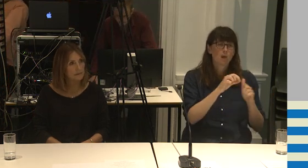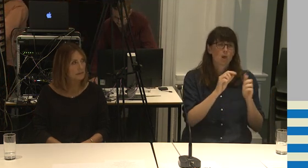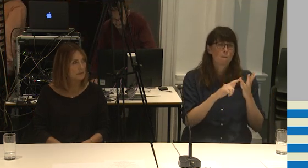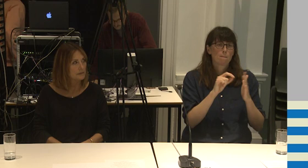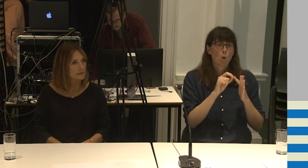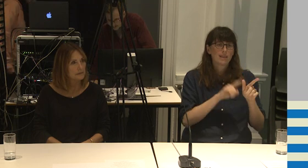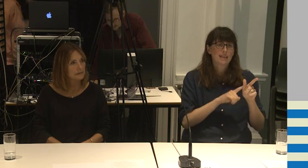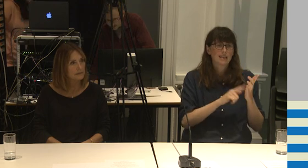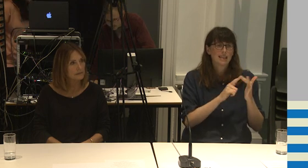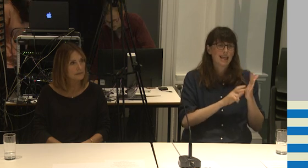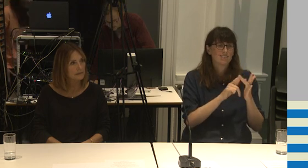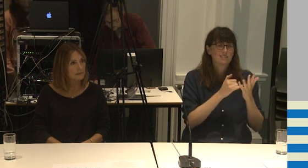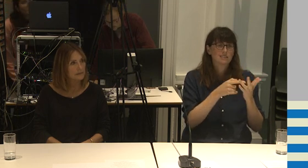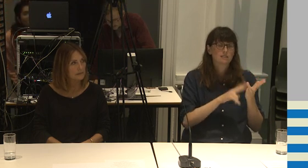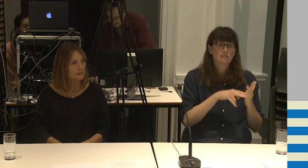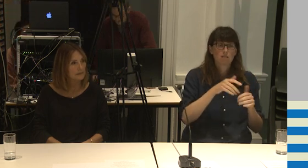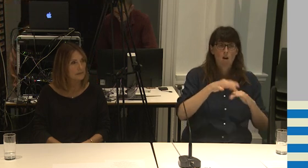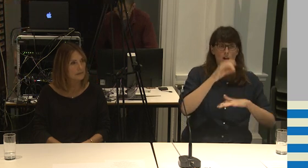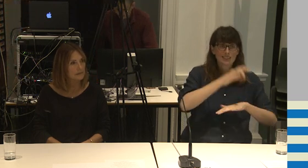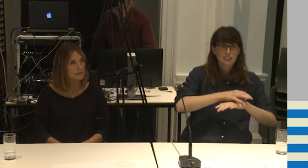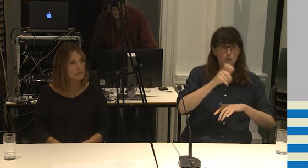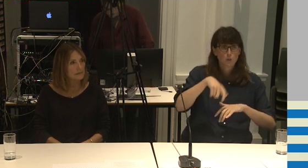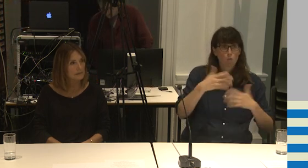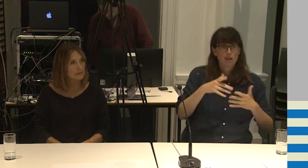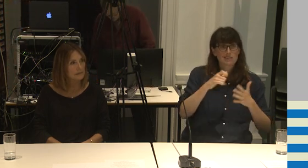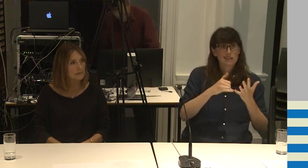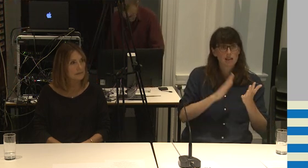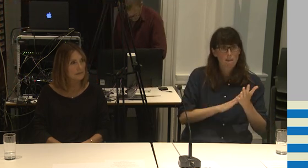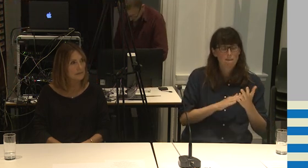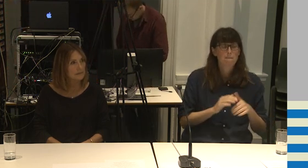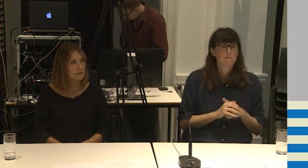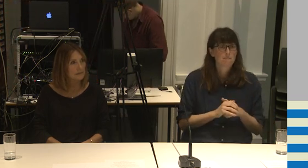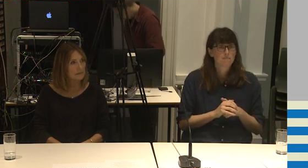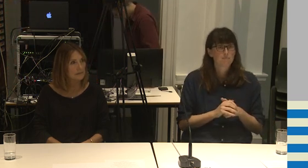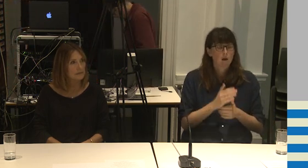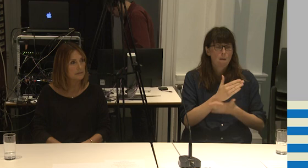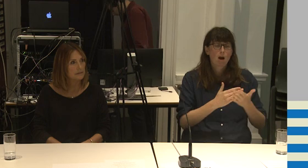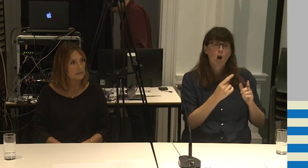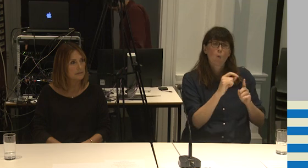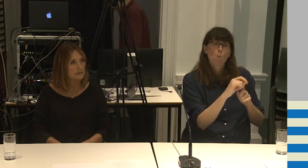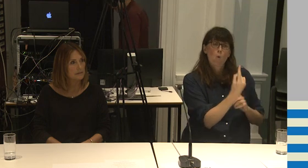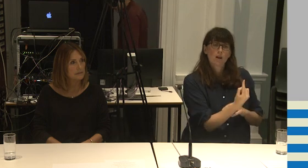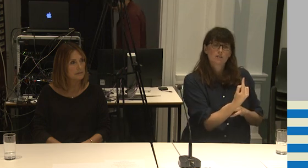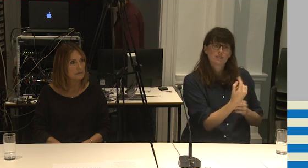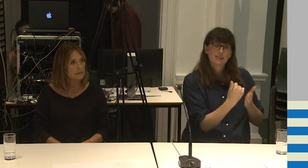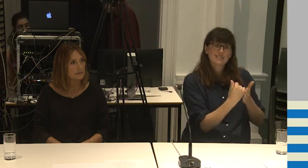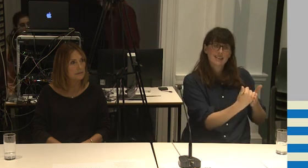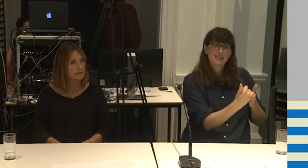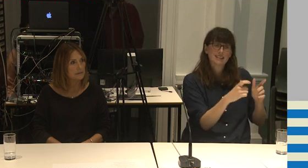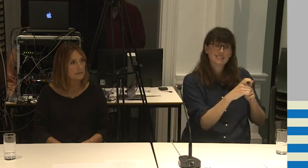Levison is an architecture student at Central St. Martin's and a part one architectural assistant